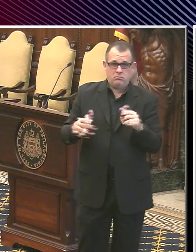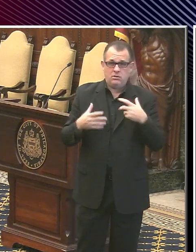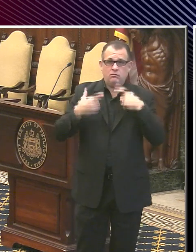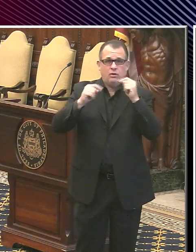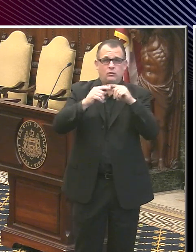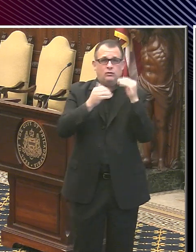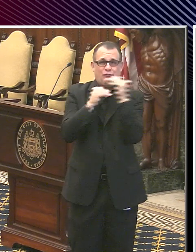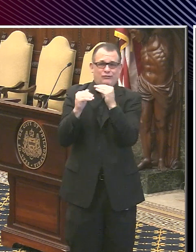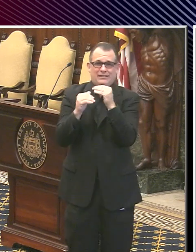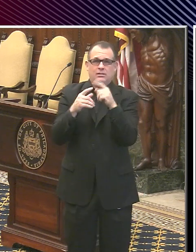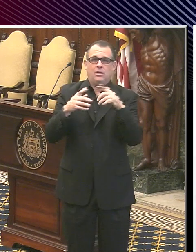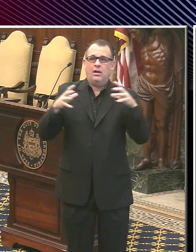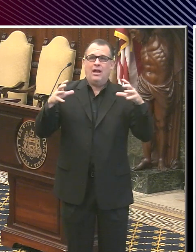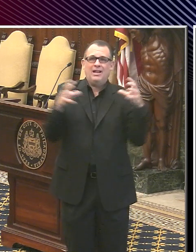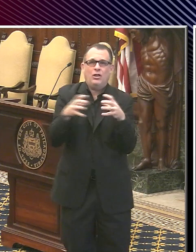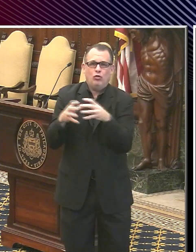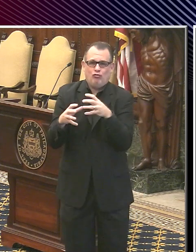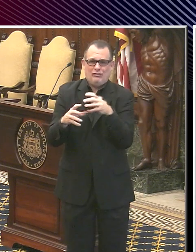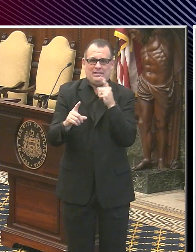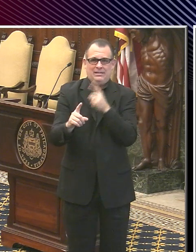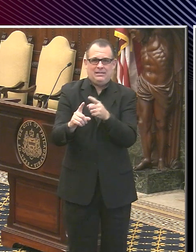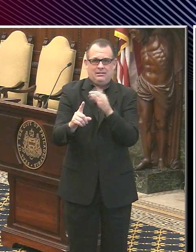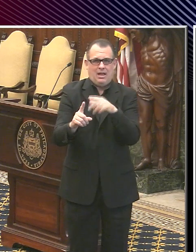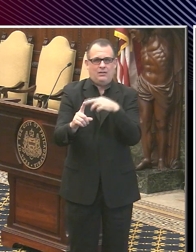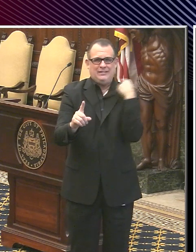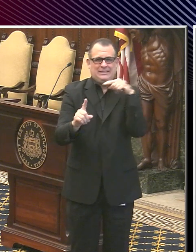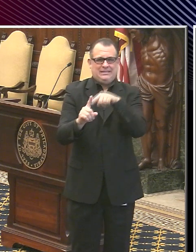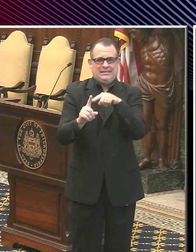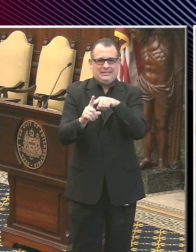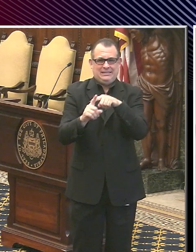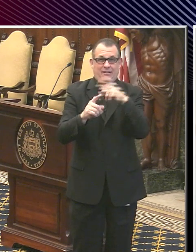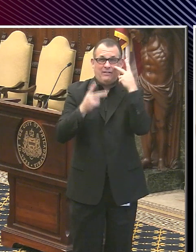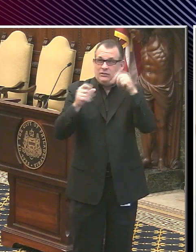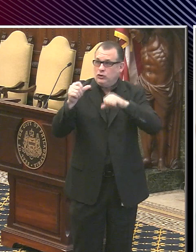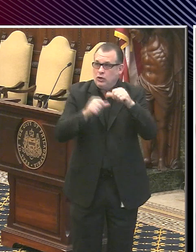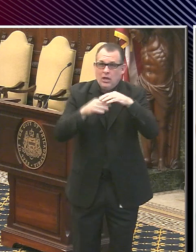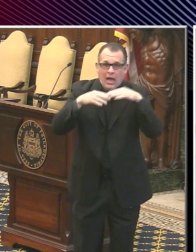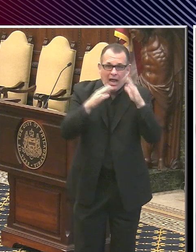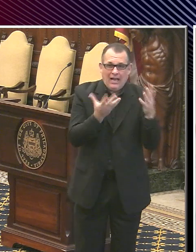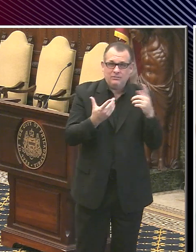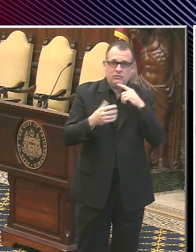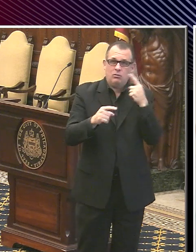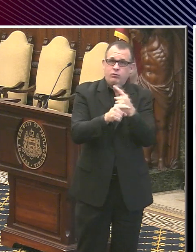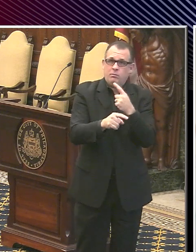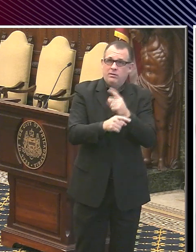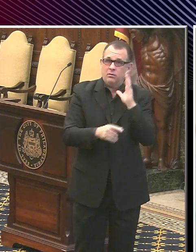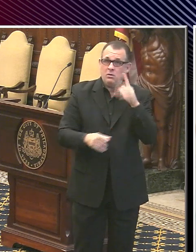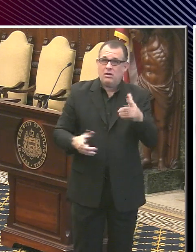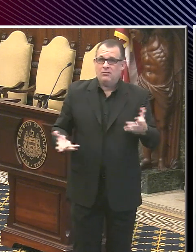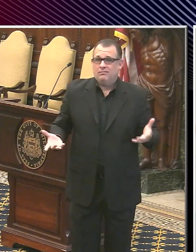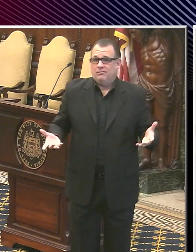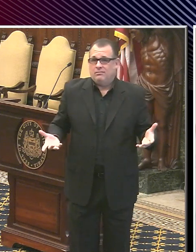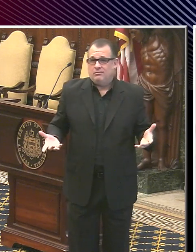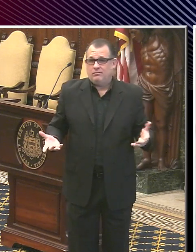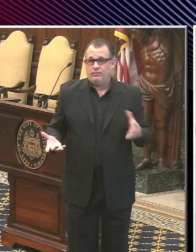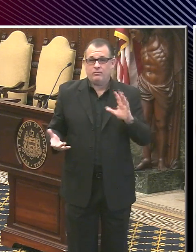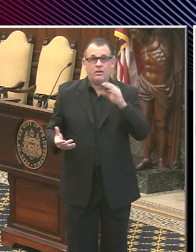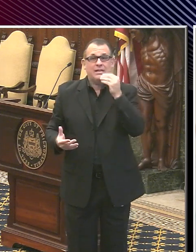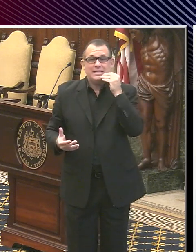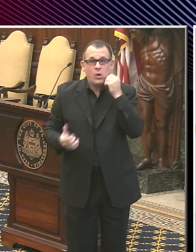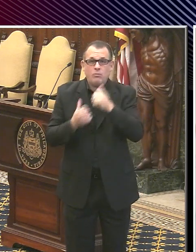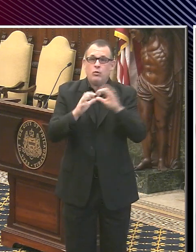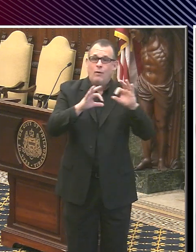in private settings. Doesn't that sort of back their argument in some ways? No, because I think that they'll be eating at home with their families and not eating at home